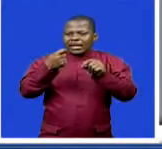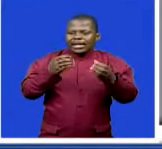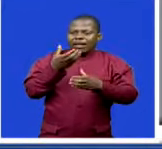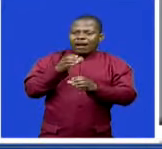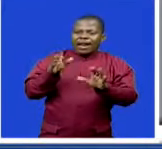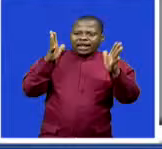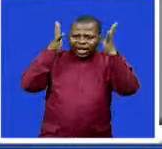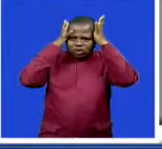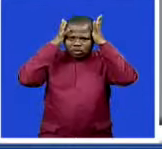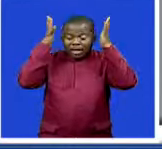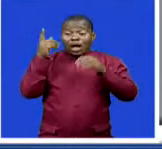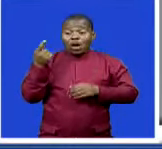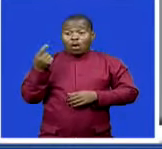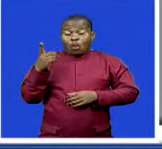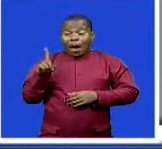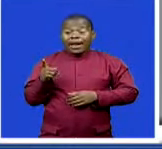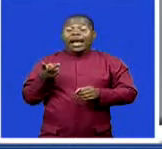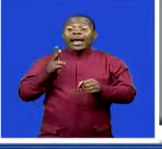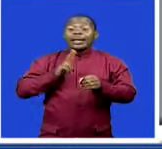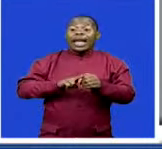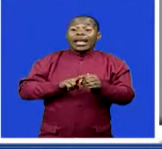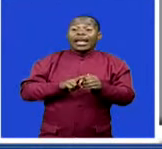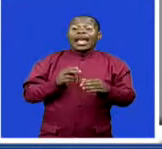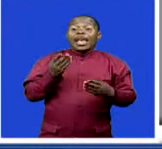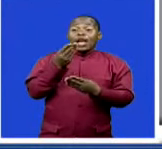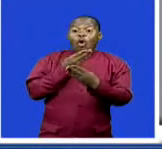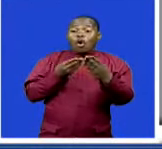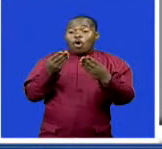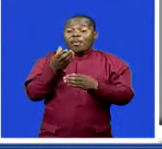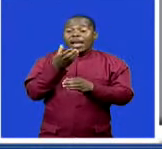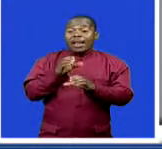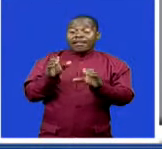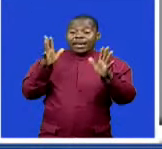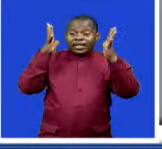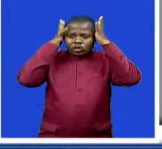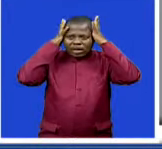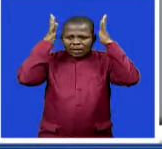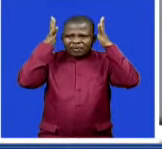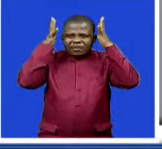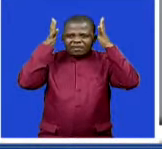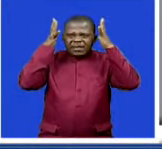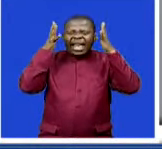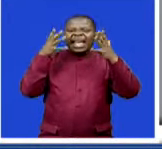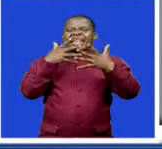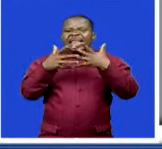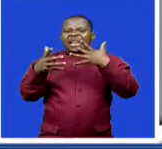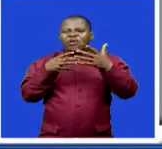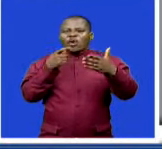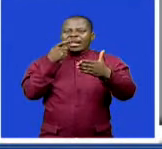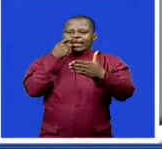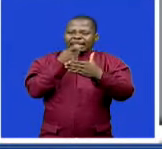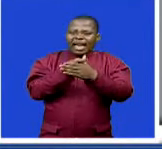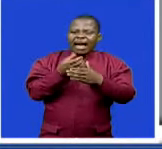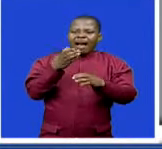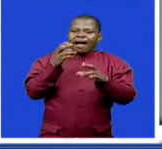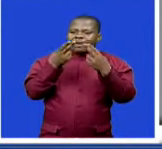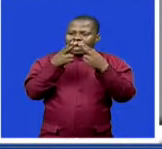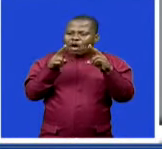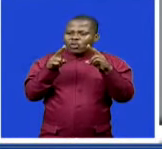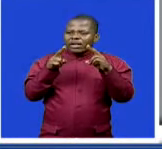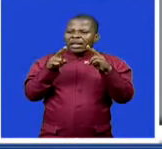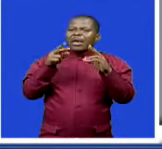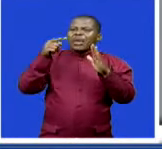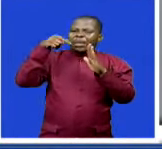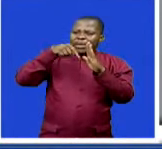IPA says Eswatini's economy is a net exporter of goods by a very small margin, and